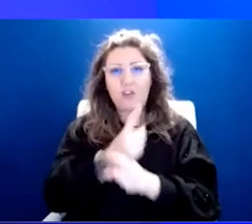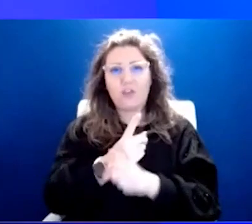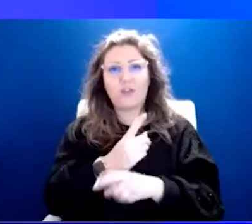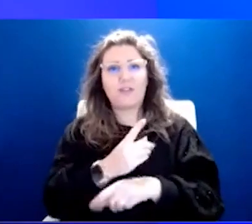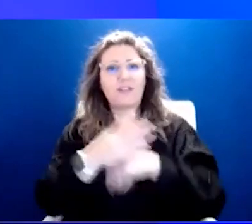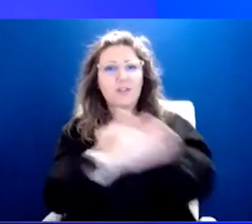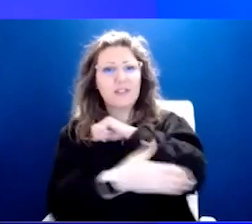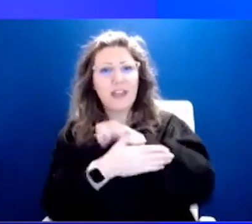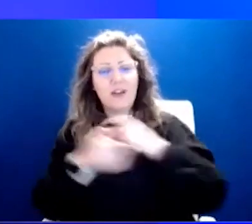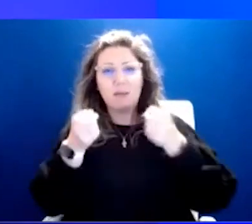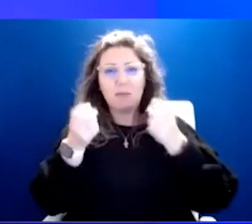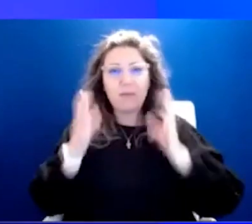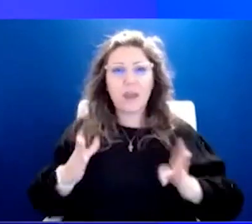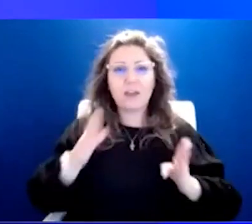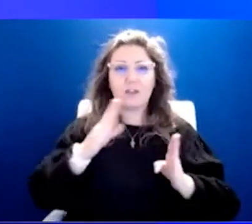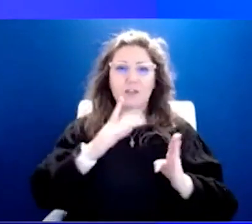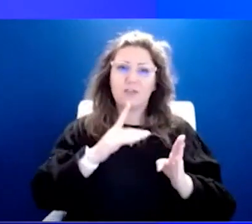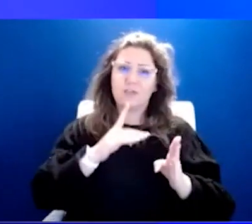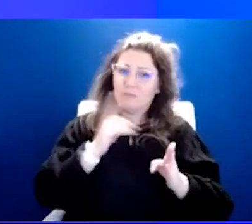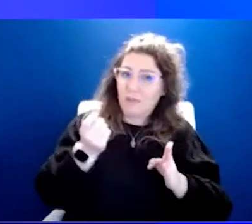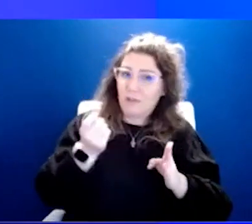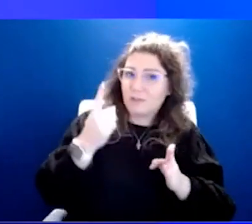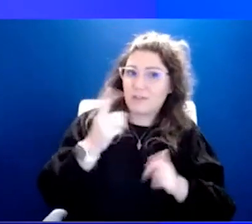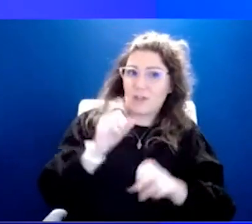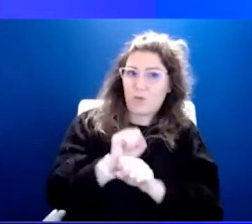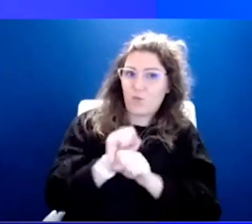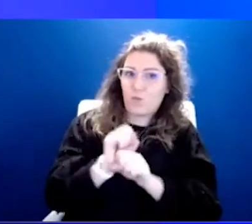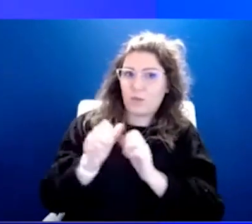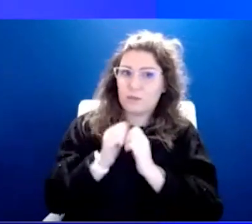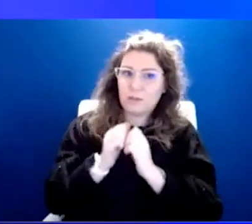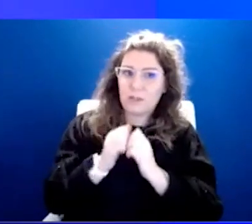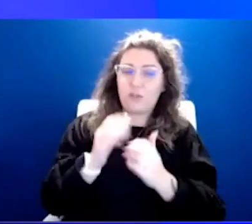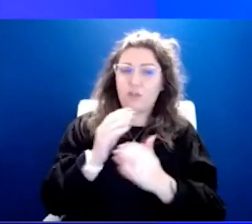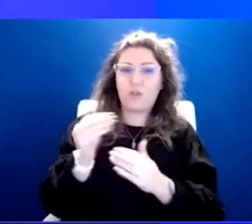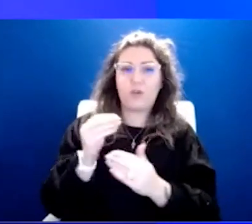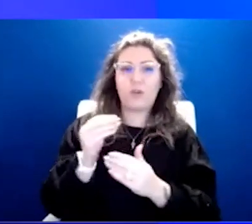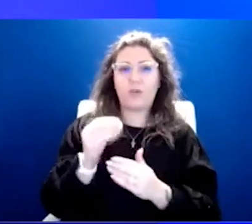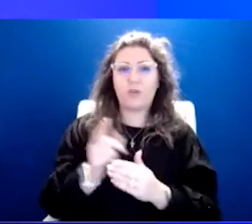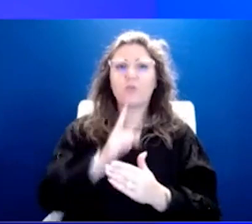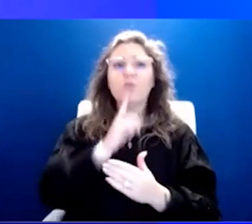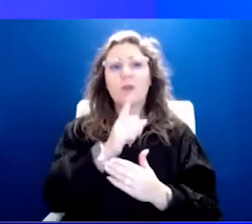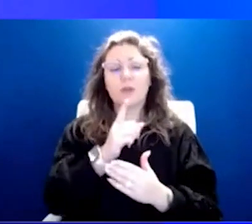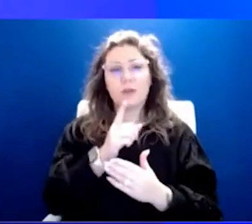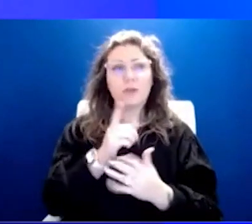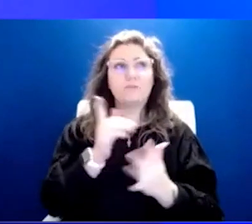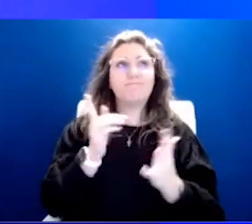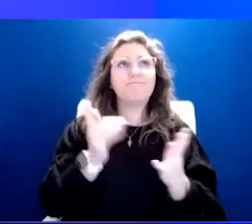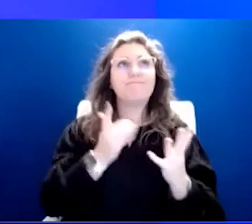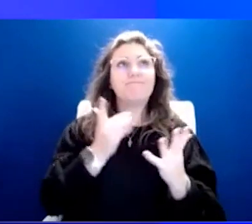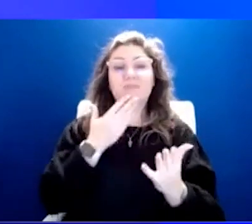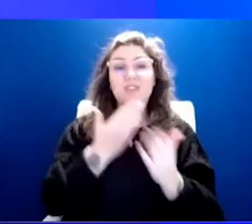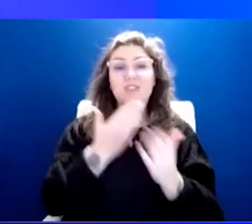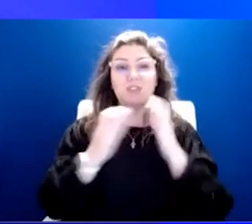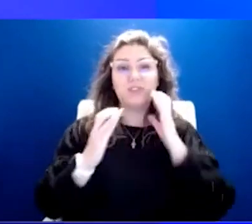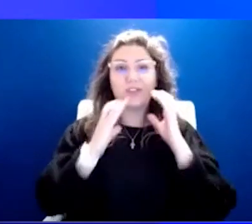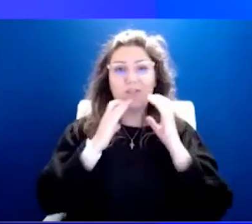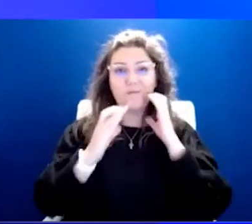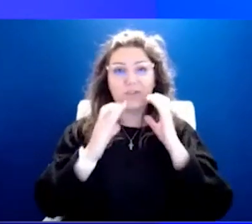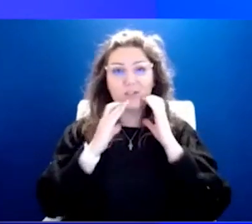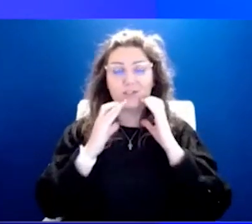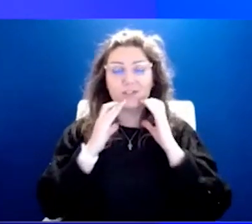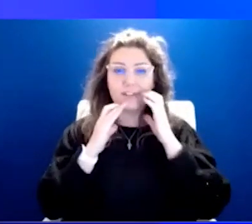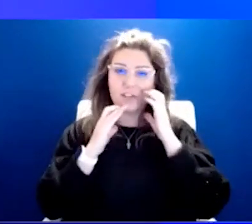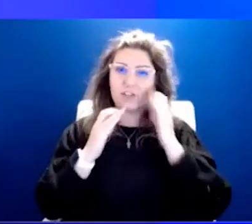very reasonable and work with us. So I think that we've been able to have really, really good conversations right the way along. You